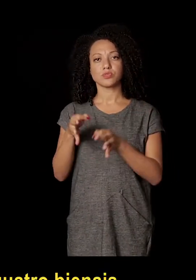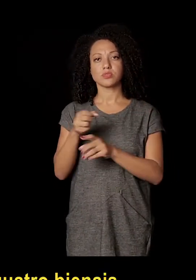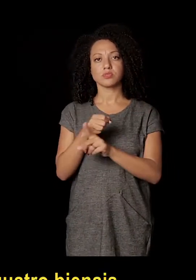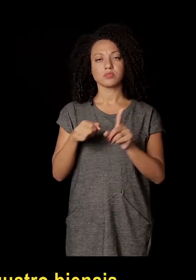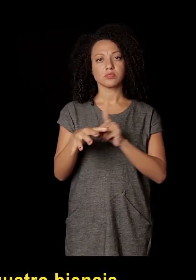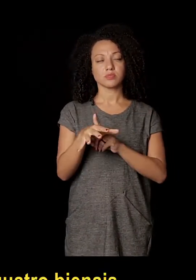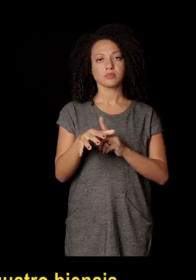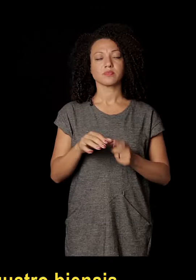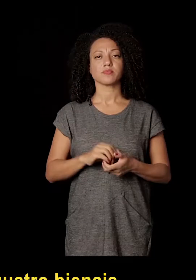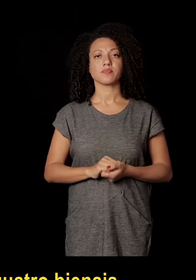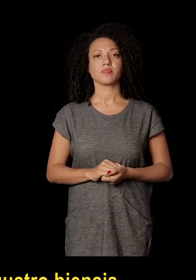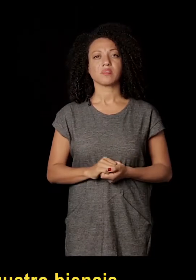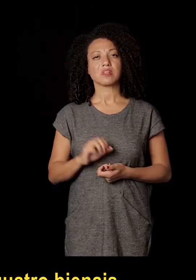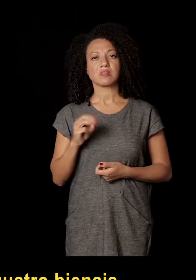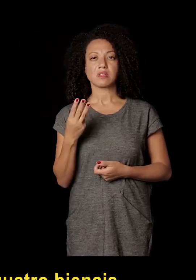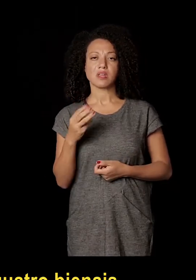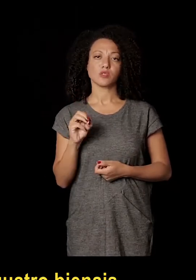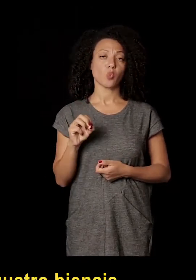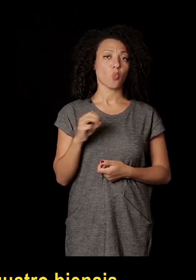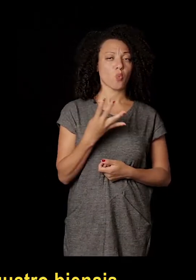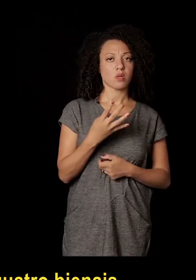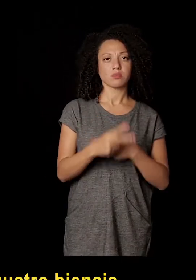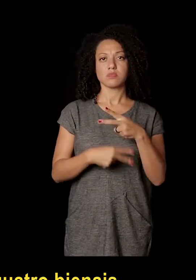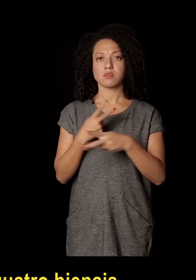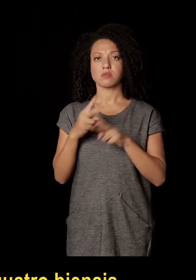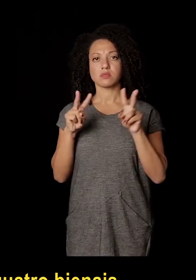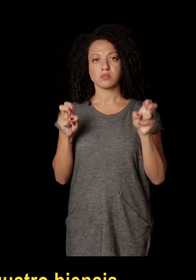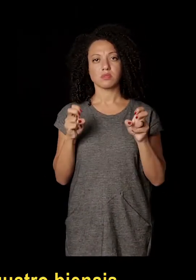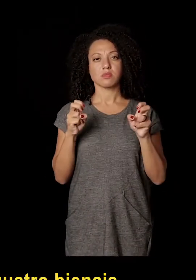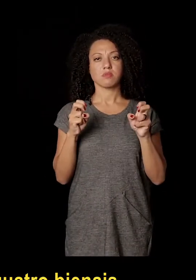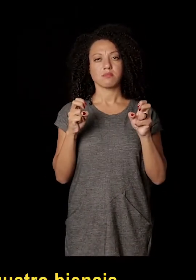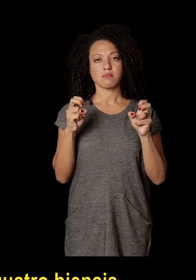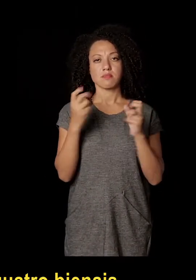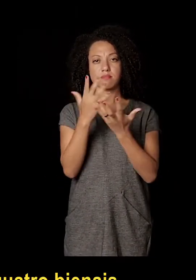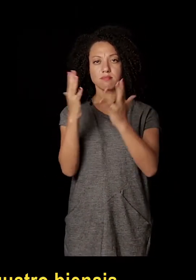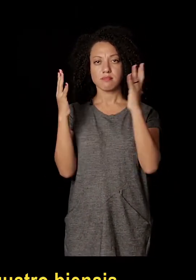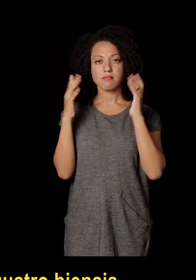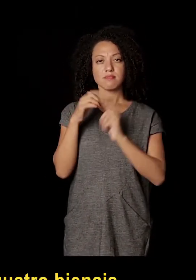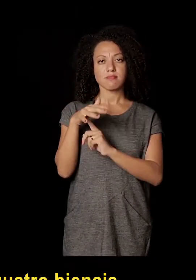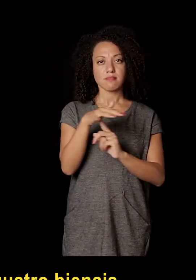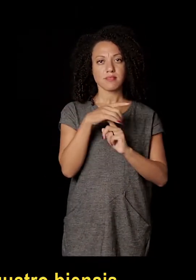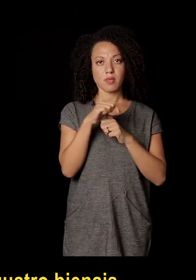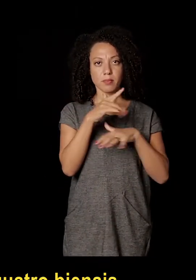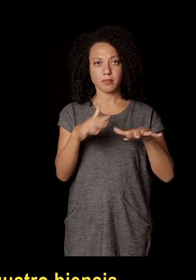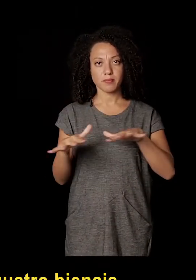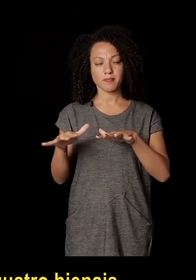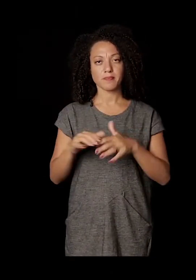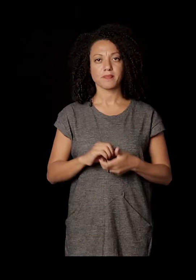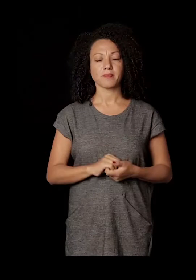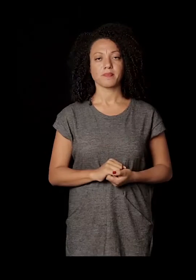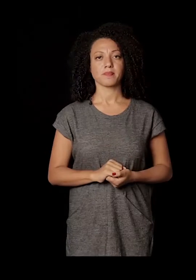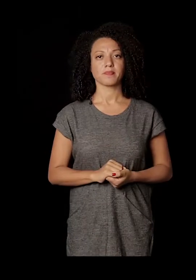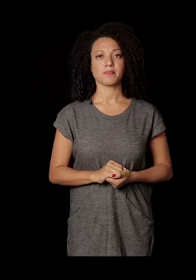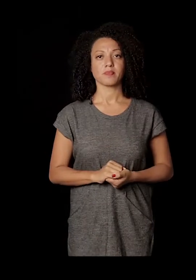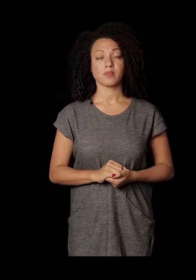questions of social justice, 3 or 4 biennials on the environment.